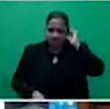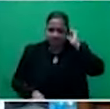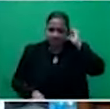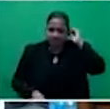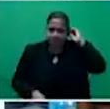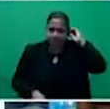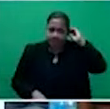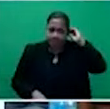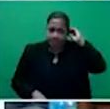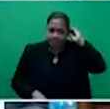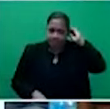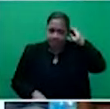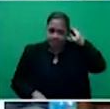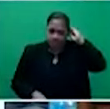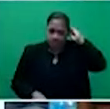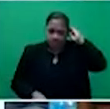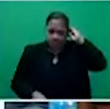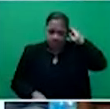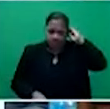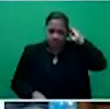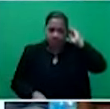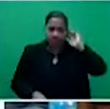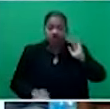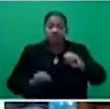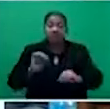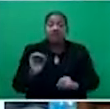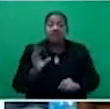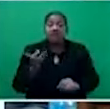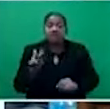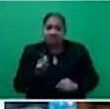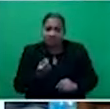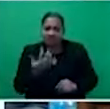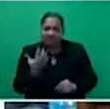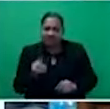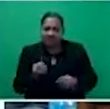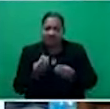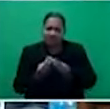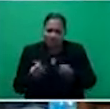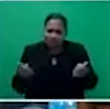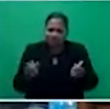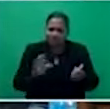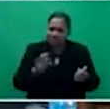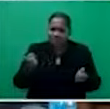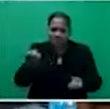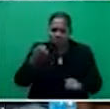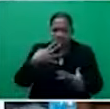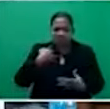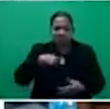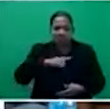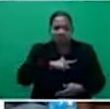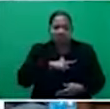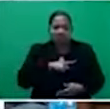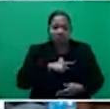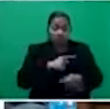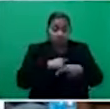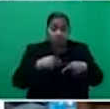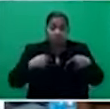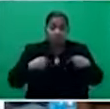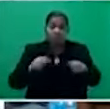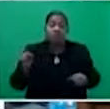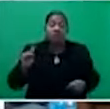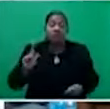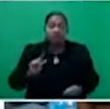They have a formula, but they fail to actually tell us what the formula is, Mr. Speaker, sir. Mr. Speaker, sir, what we do, Mr. Speaker, sir,